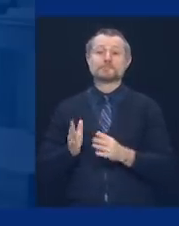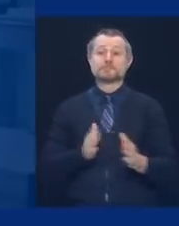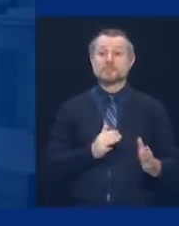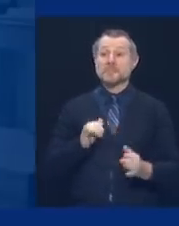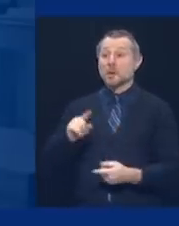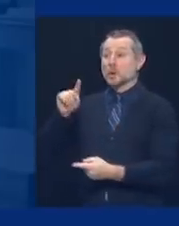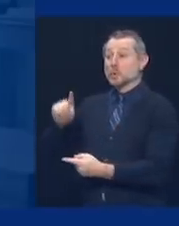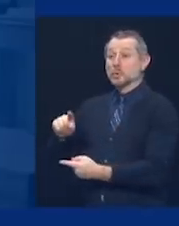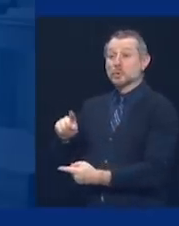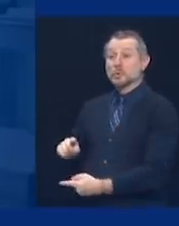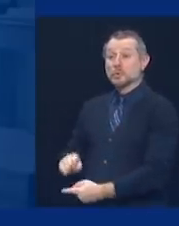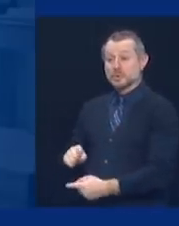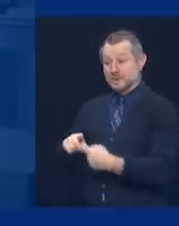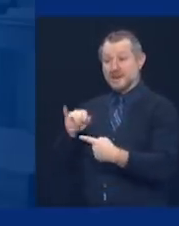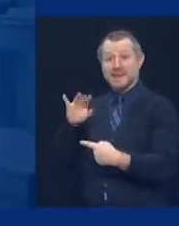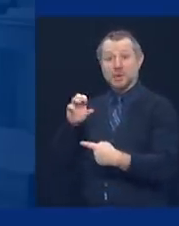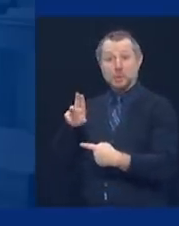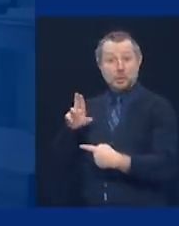reduction in intubations.